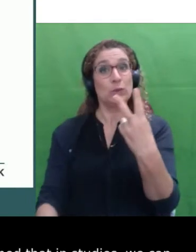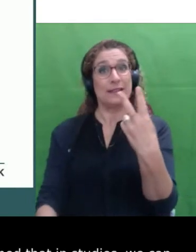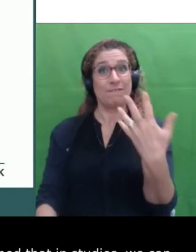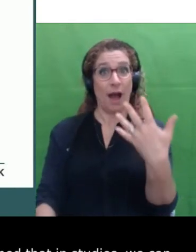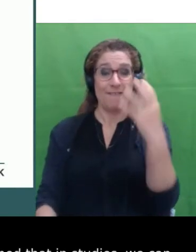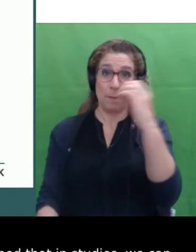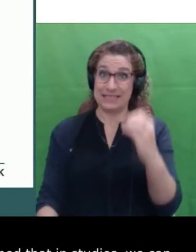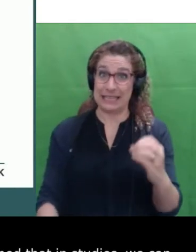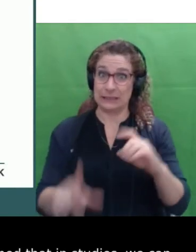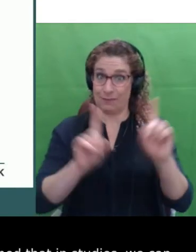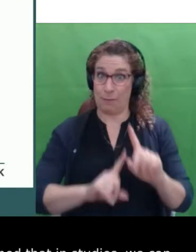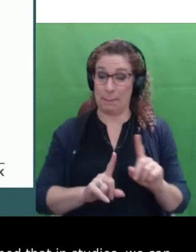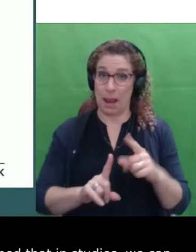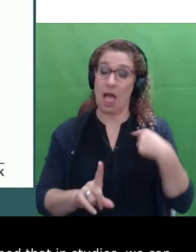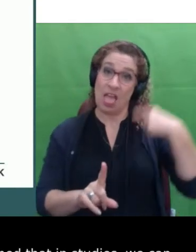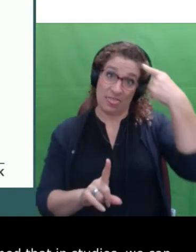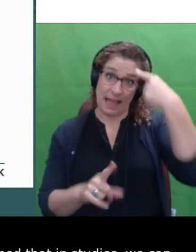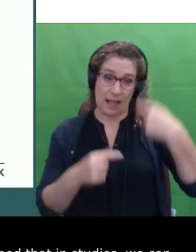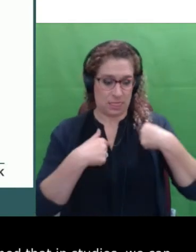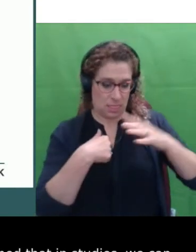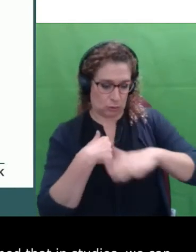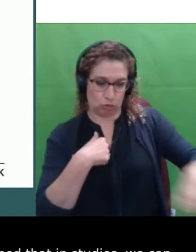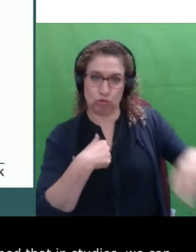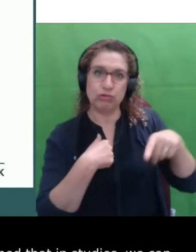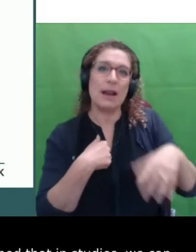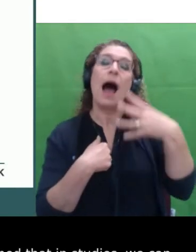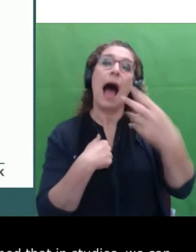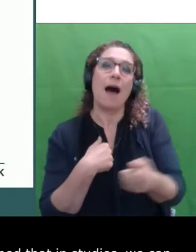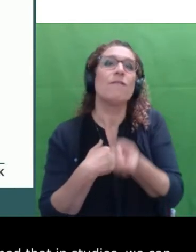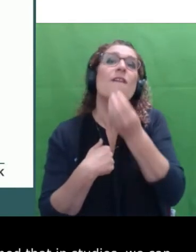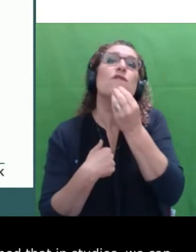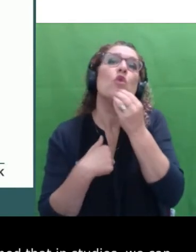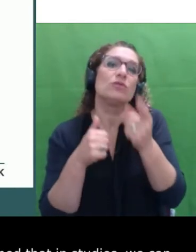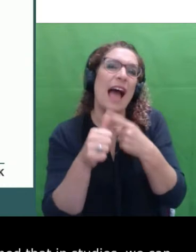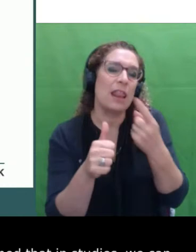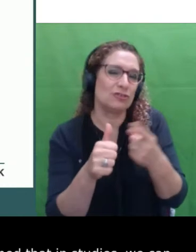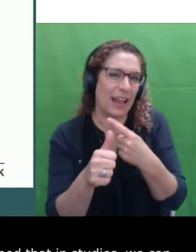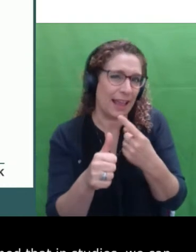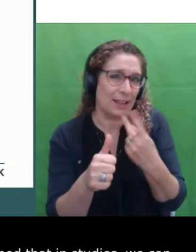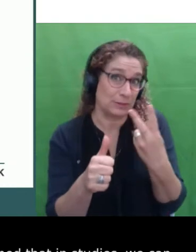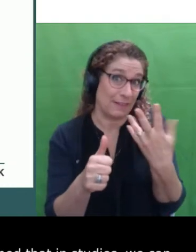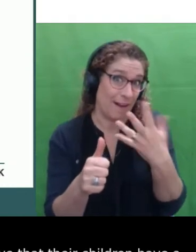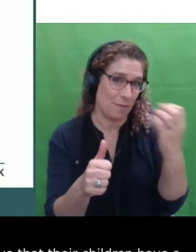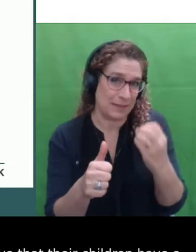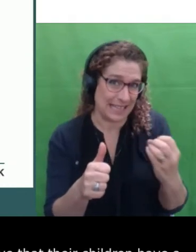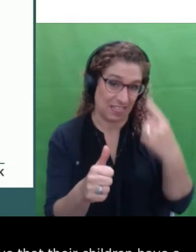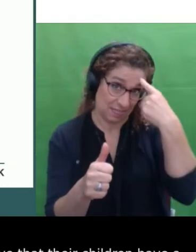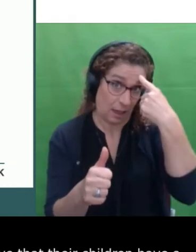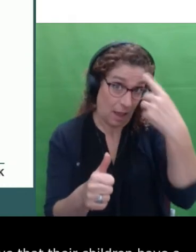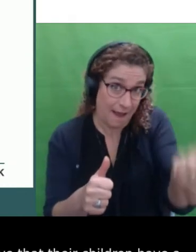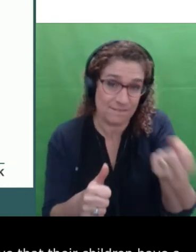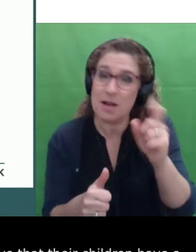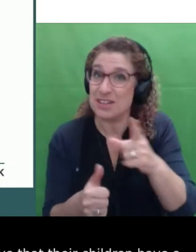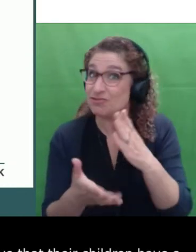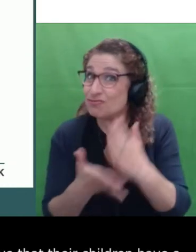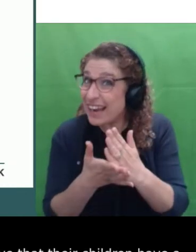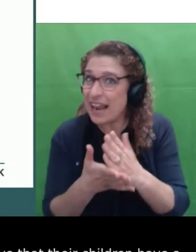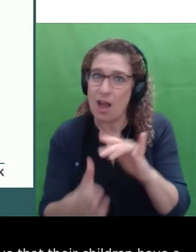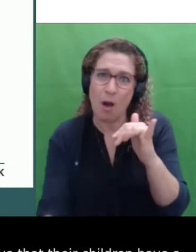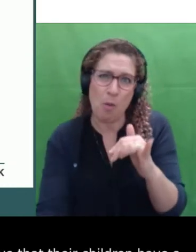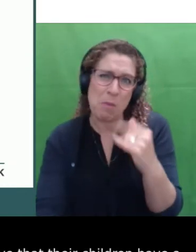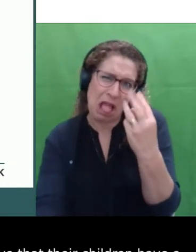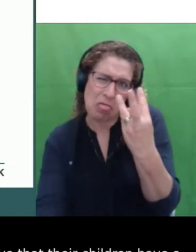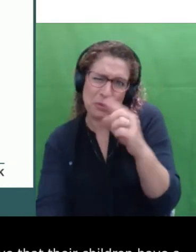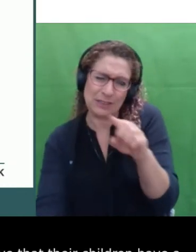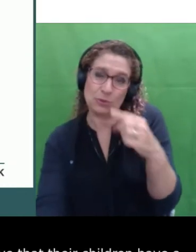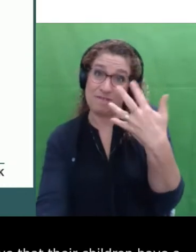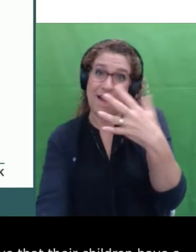their children have a food allergy and the reality is it's more like sort of three to five percent so it takes quite a lot of